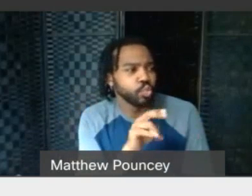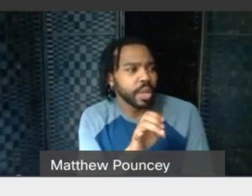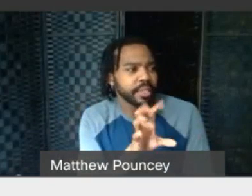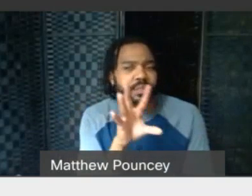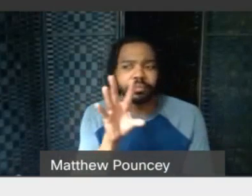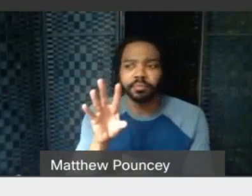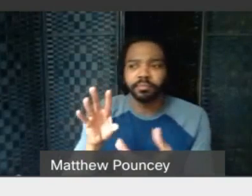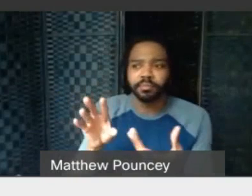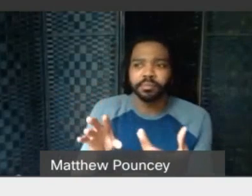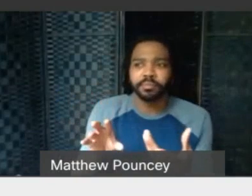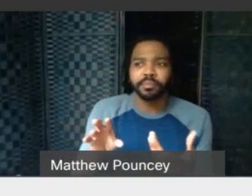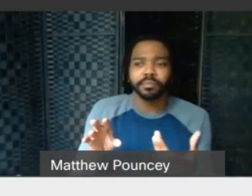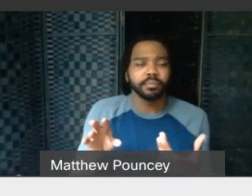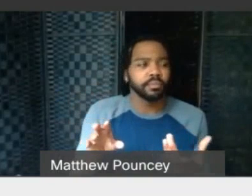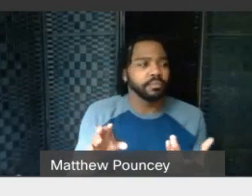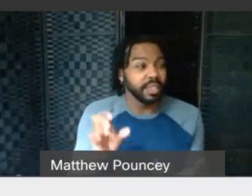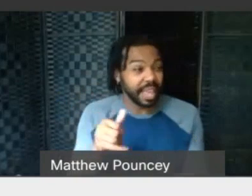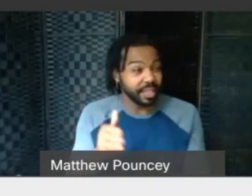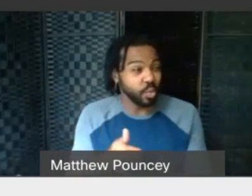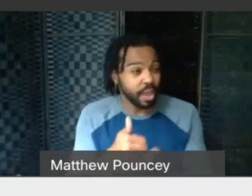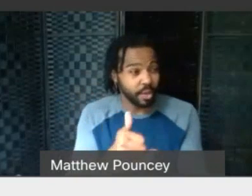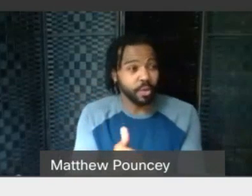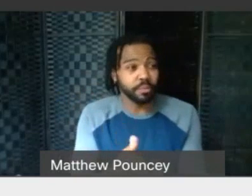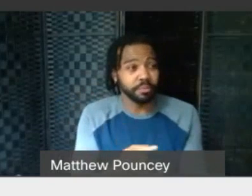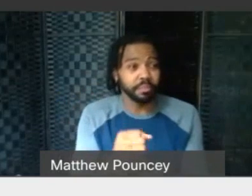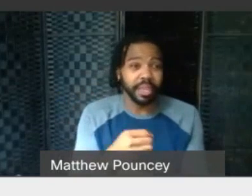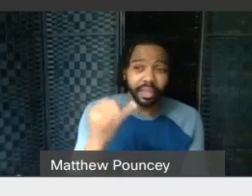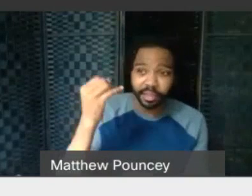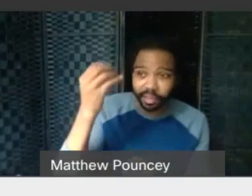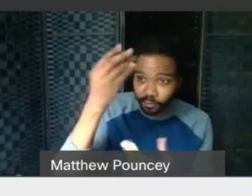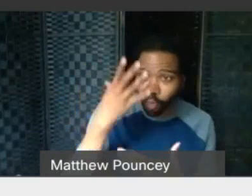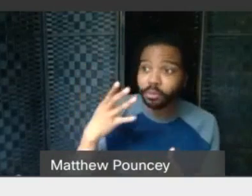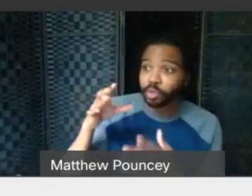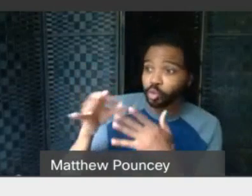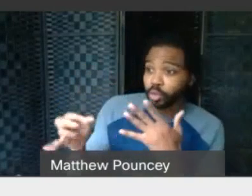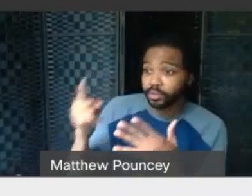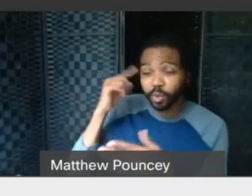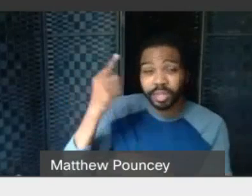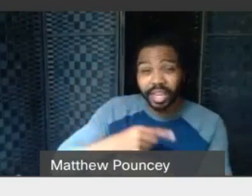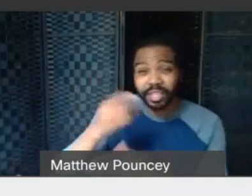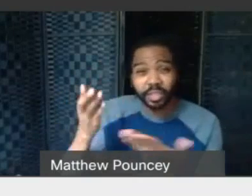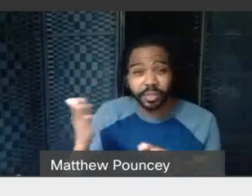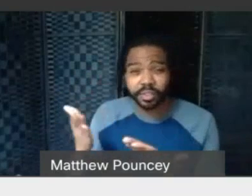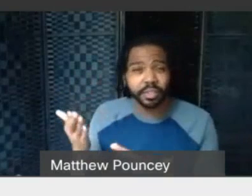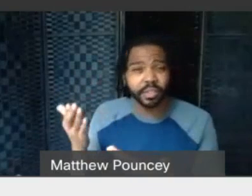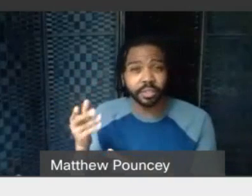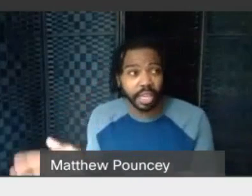to help make informed choice of day services or to encourage more staff and providers to receive